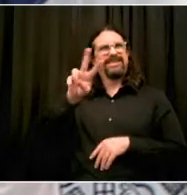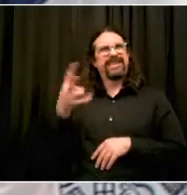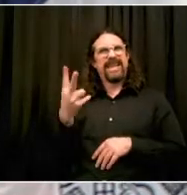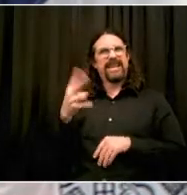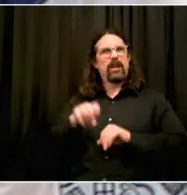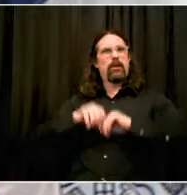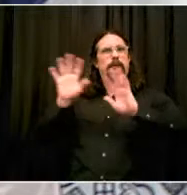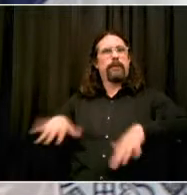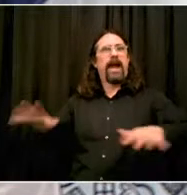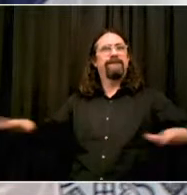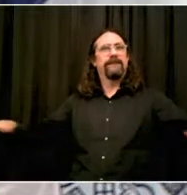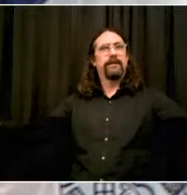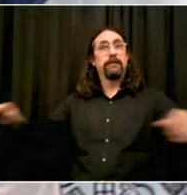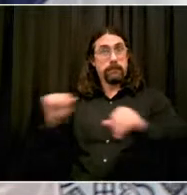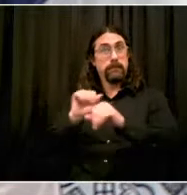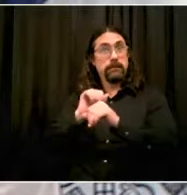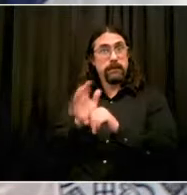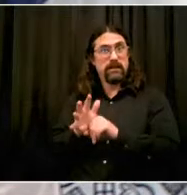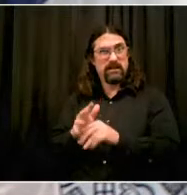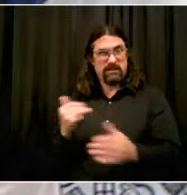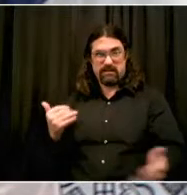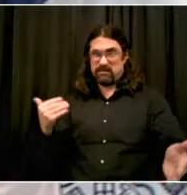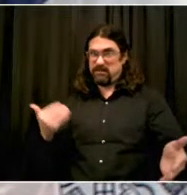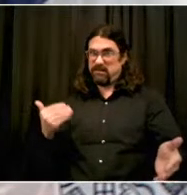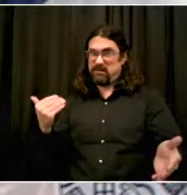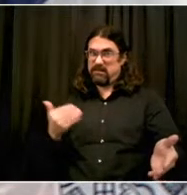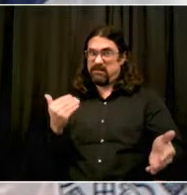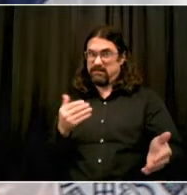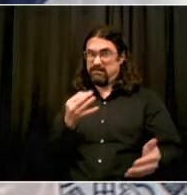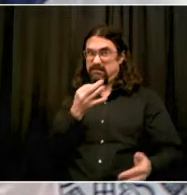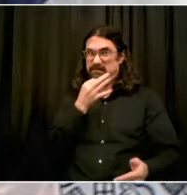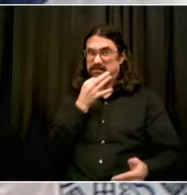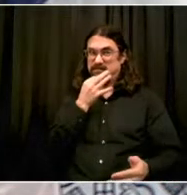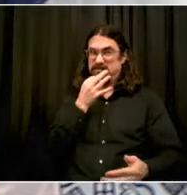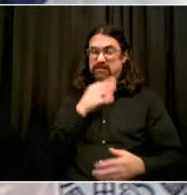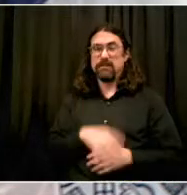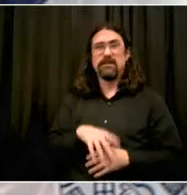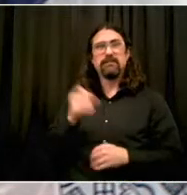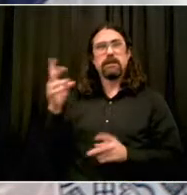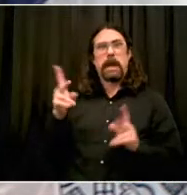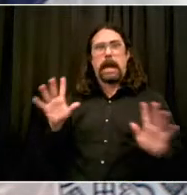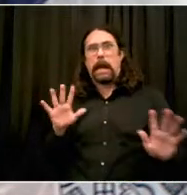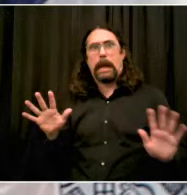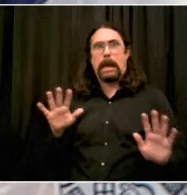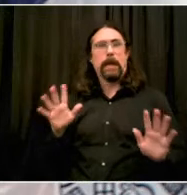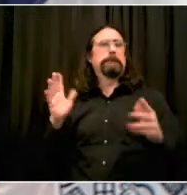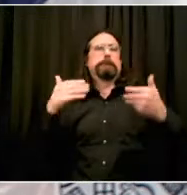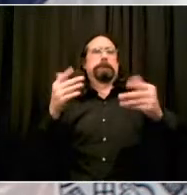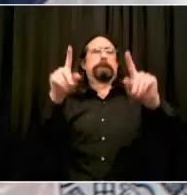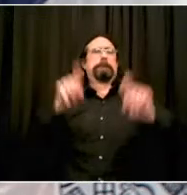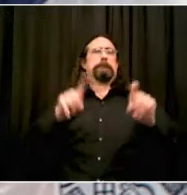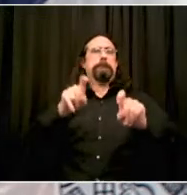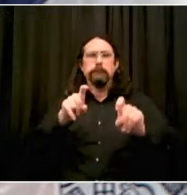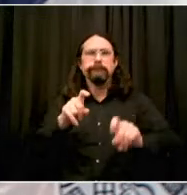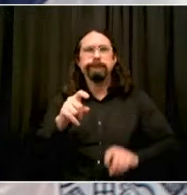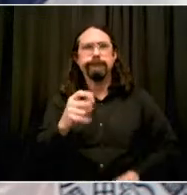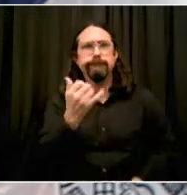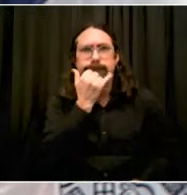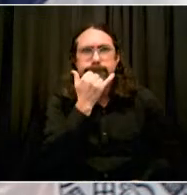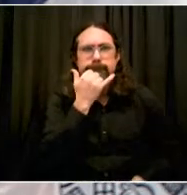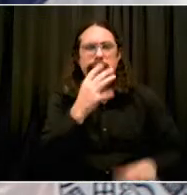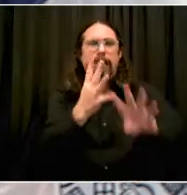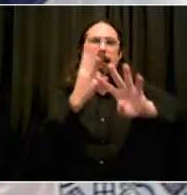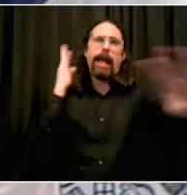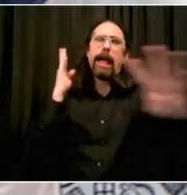may be worried about being in line or taking public transportation to get there? I've got some simple advice, and I'll have Dr.